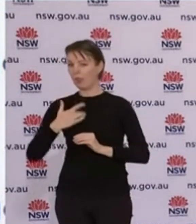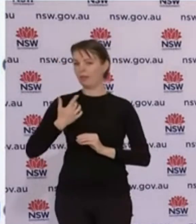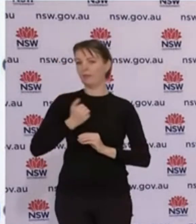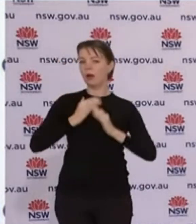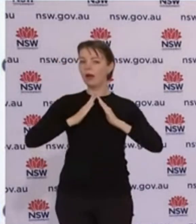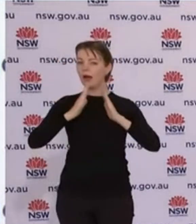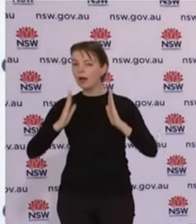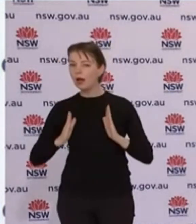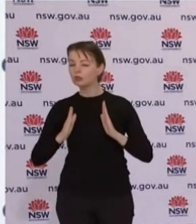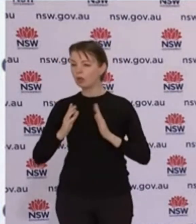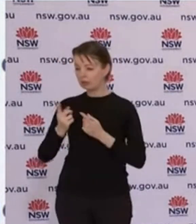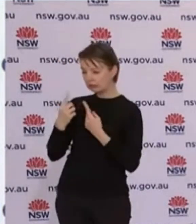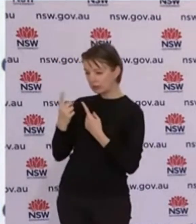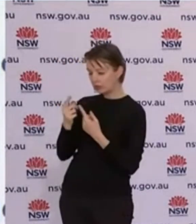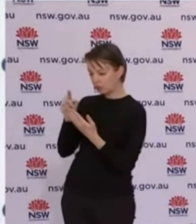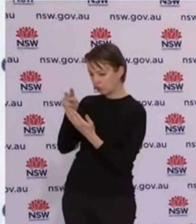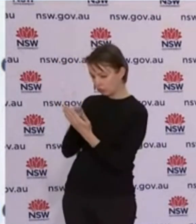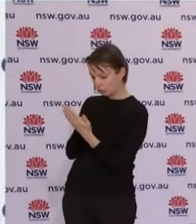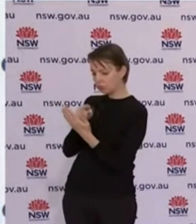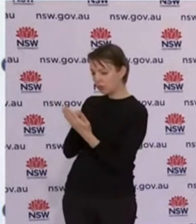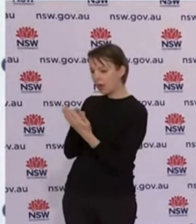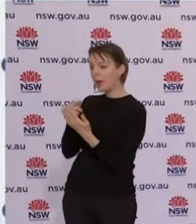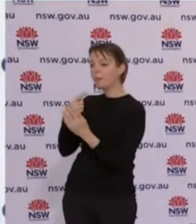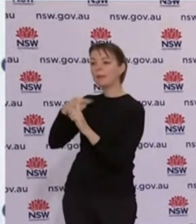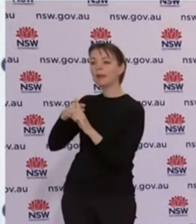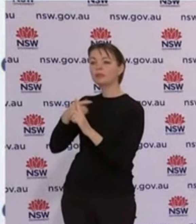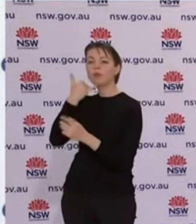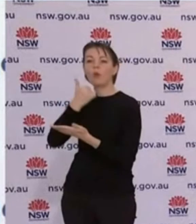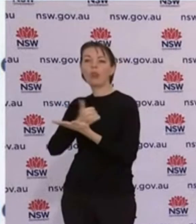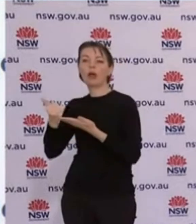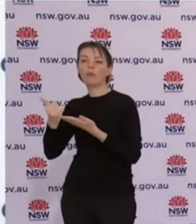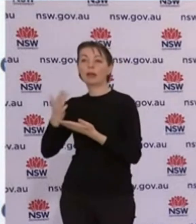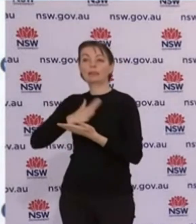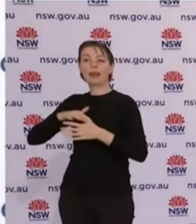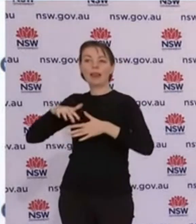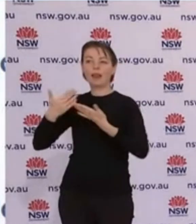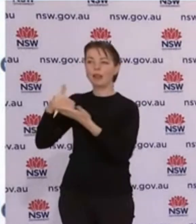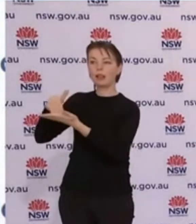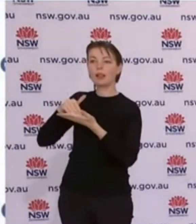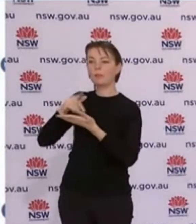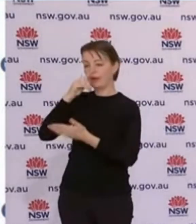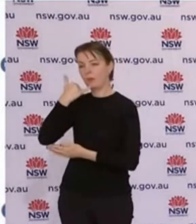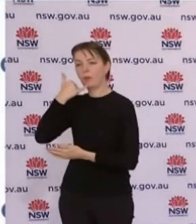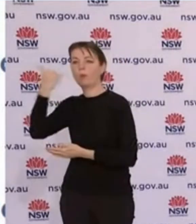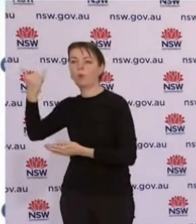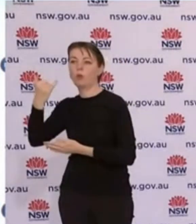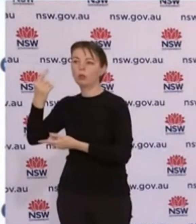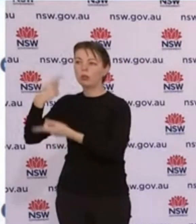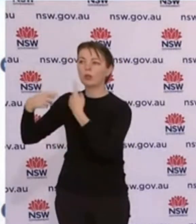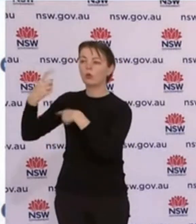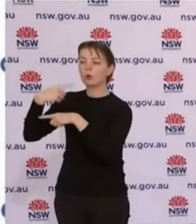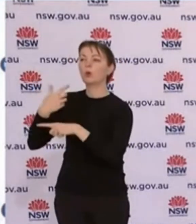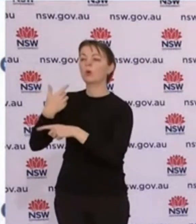them information, and gives them a number as well to call if they need assistance, and also tells them that they will be linked